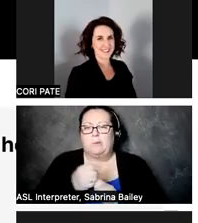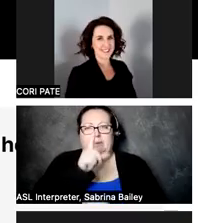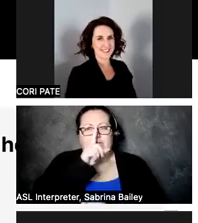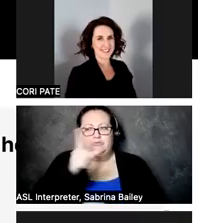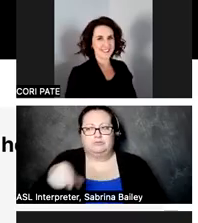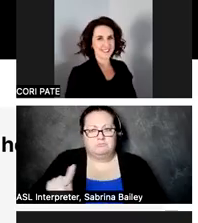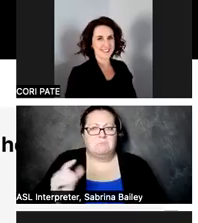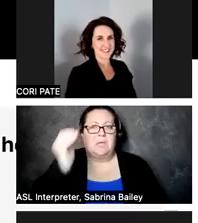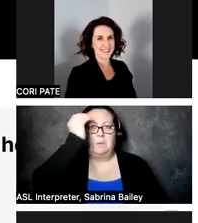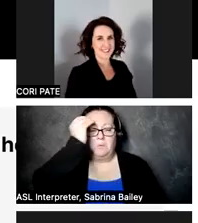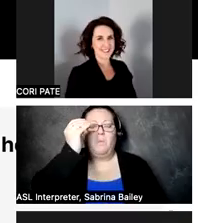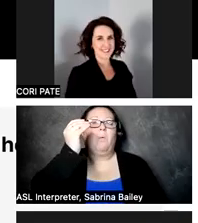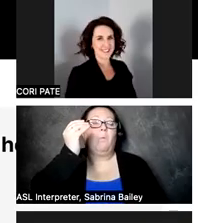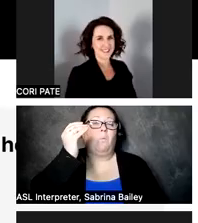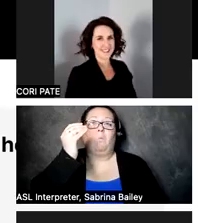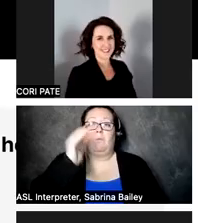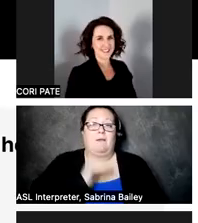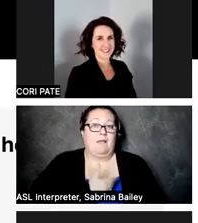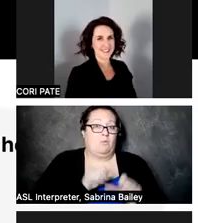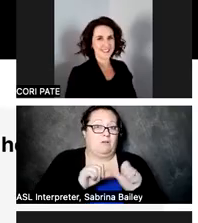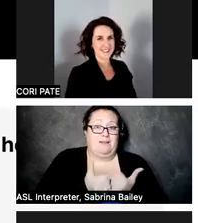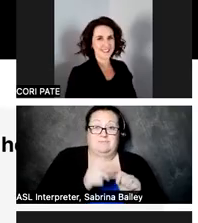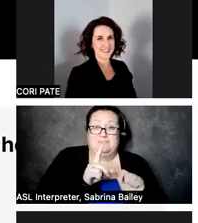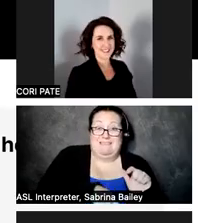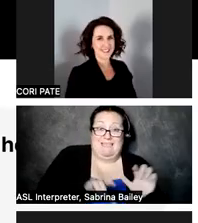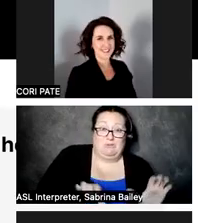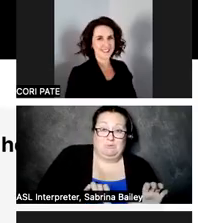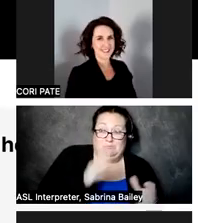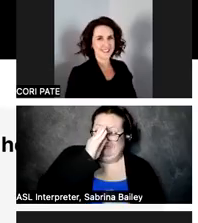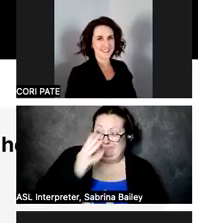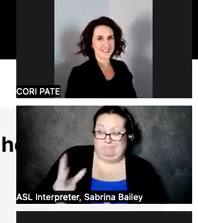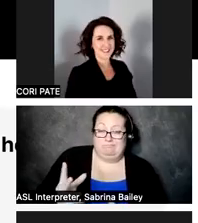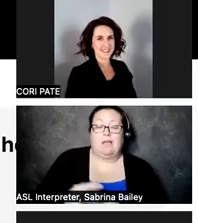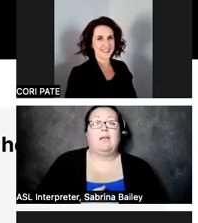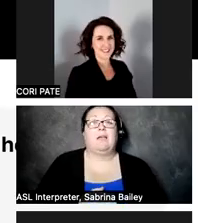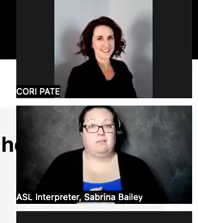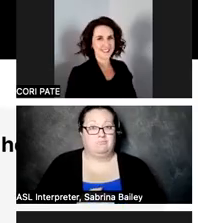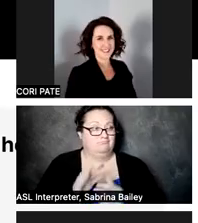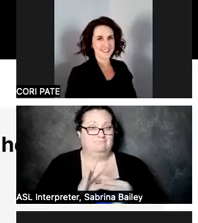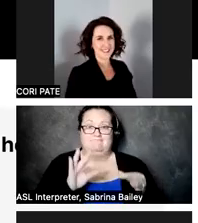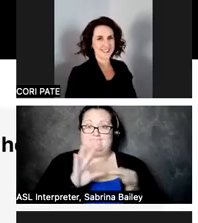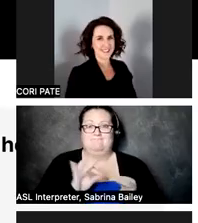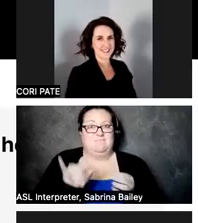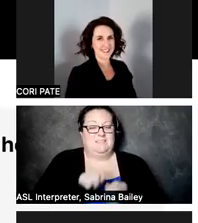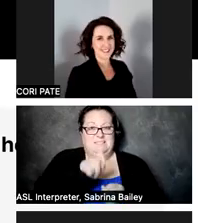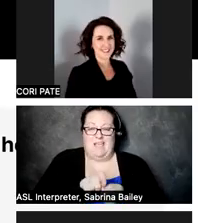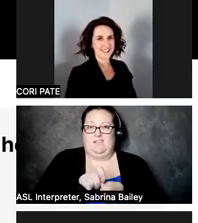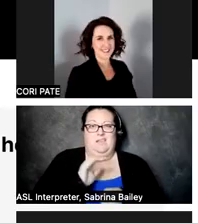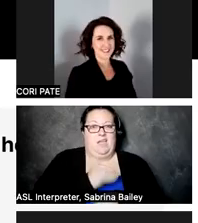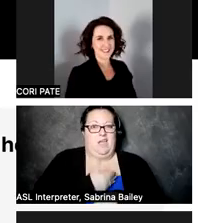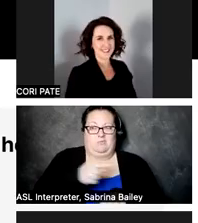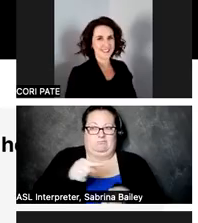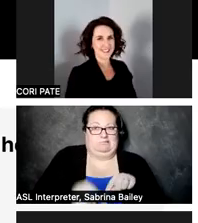know if it's something our agency cannot do, that it's stated just like that, that this is something we're unable to